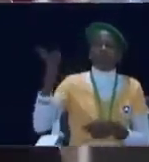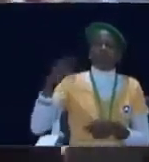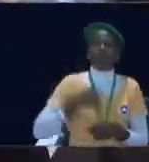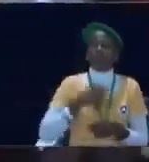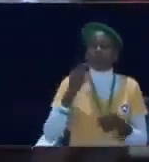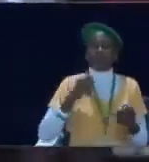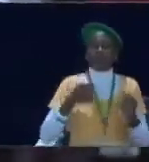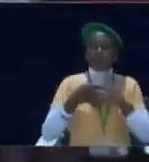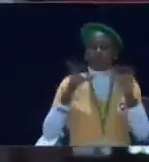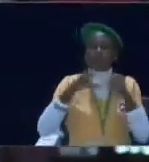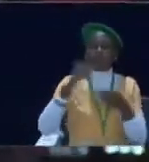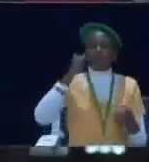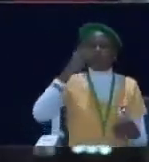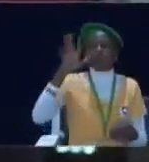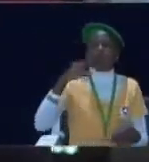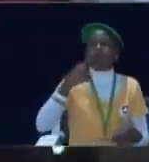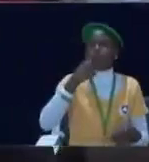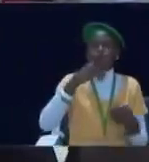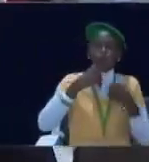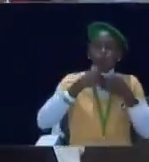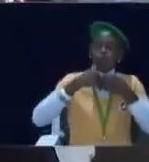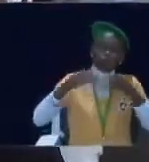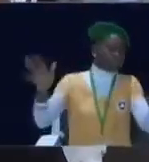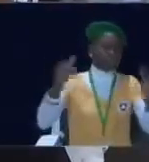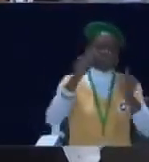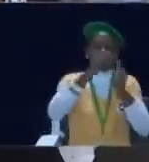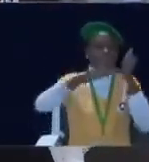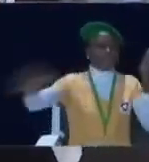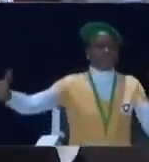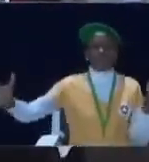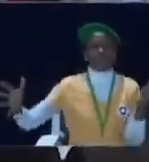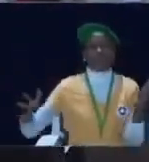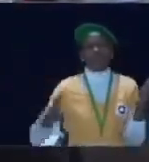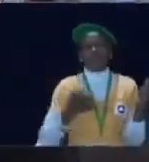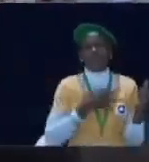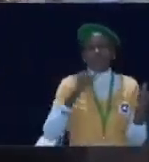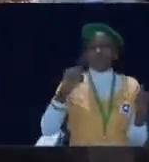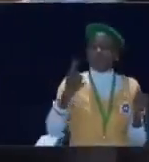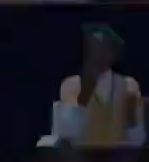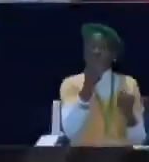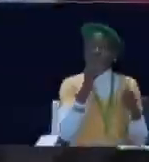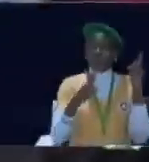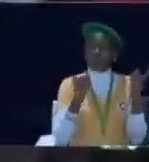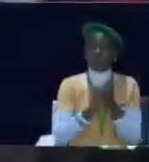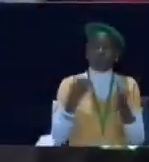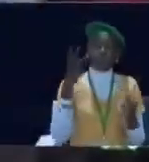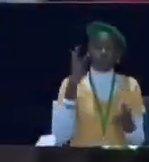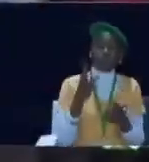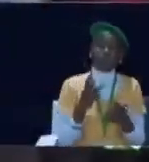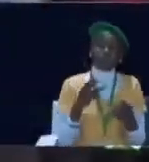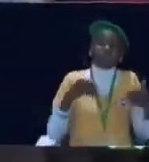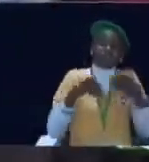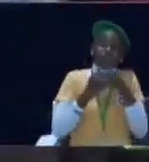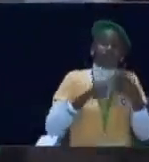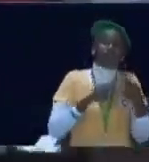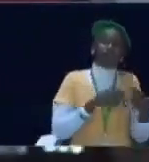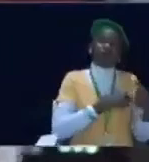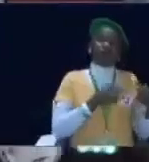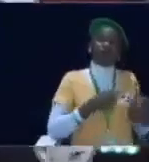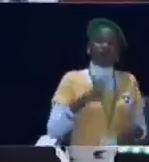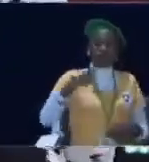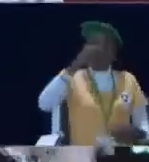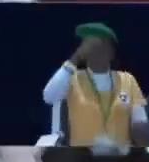of a woman who lost everything. And the only people that was dear to her heart, her